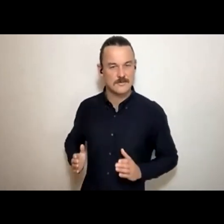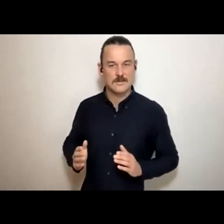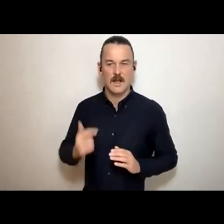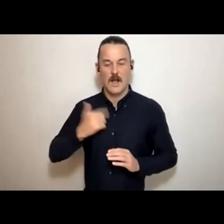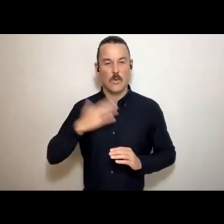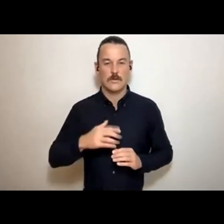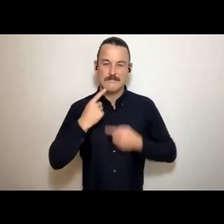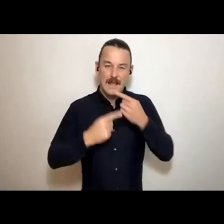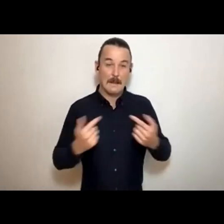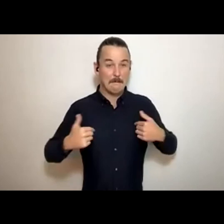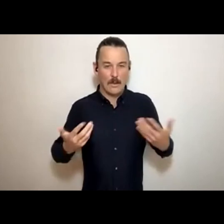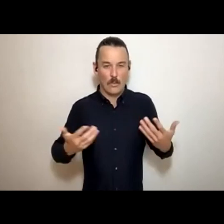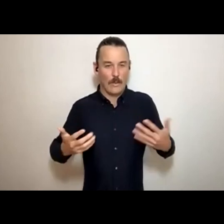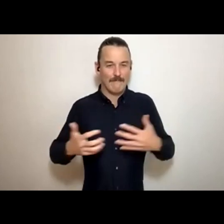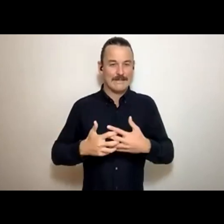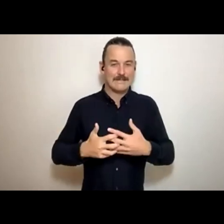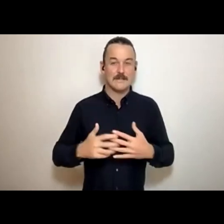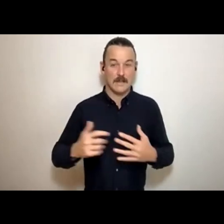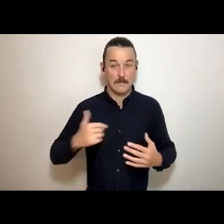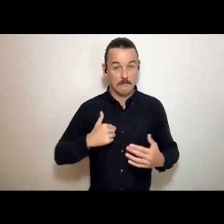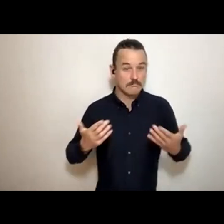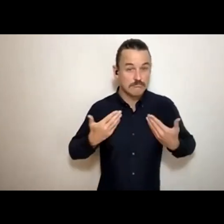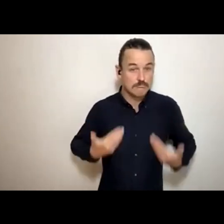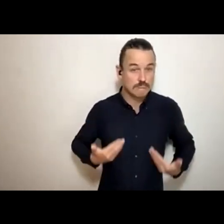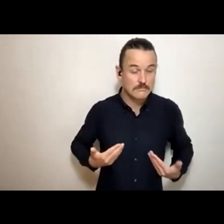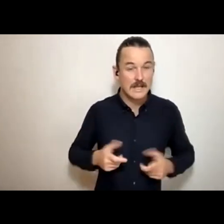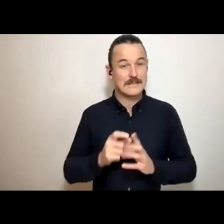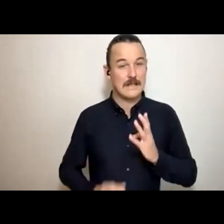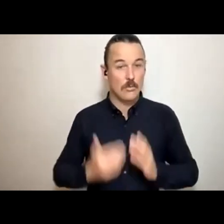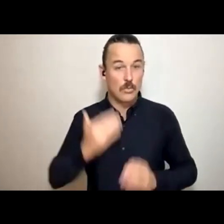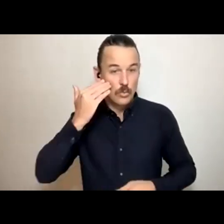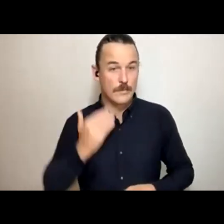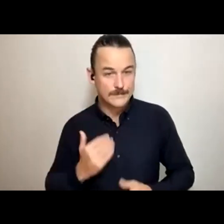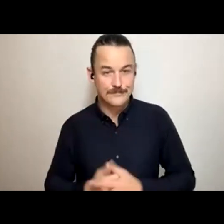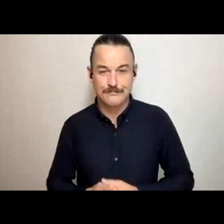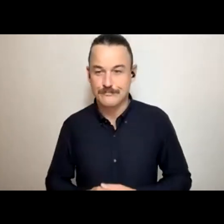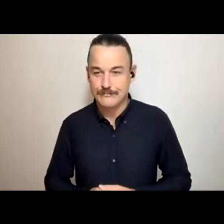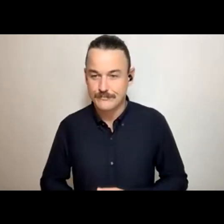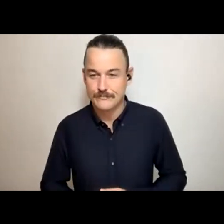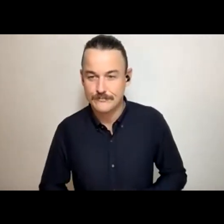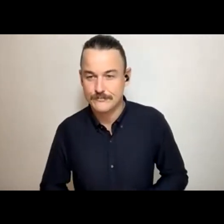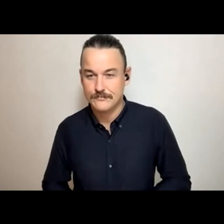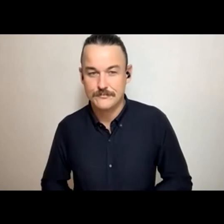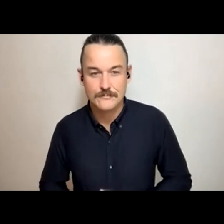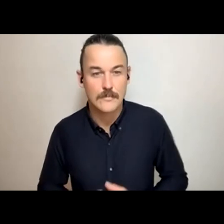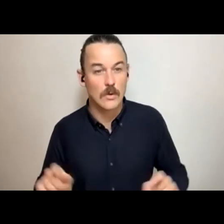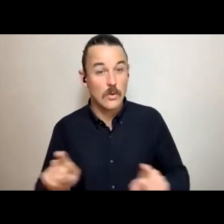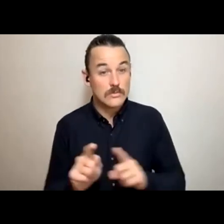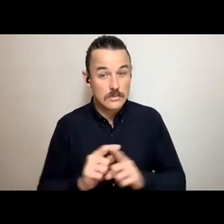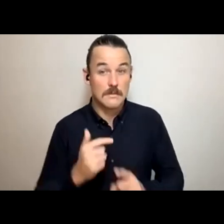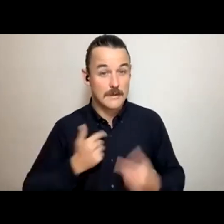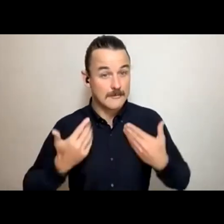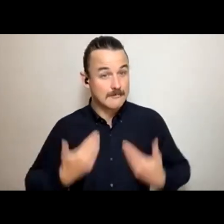where I come, I consider myself disabled person, disabled woman. Um, and, um, I, uh, also consider myself a